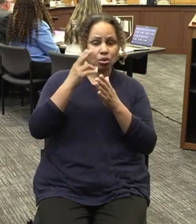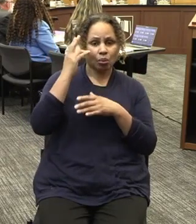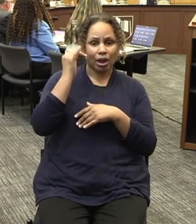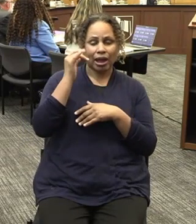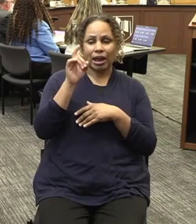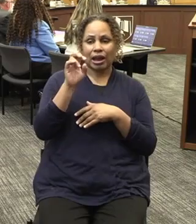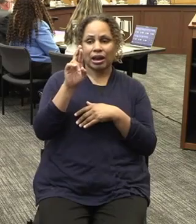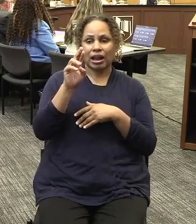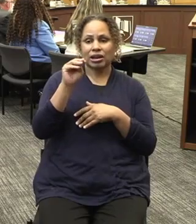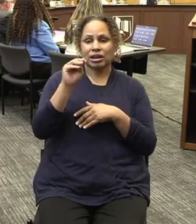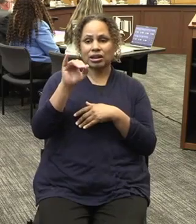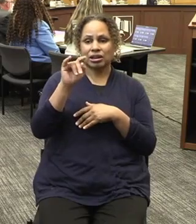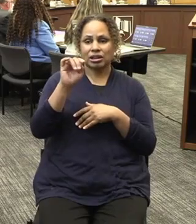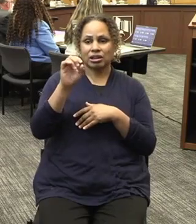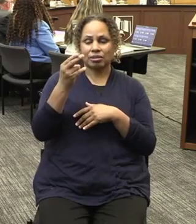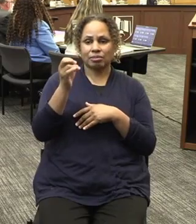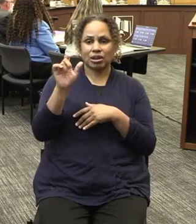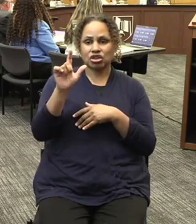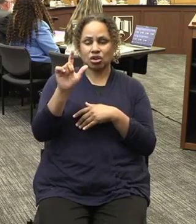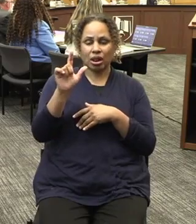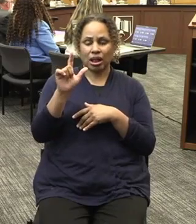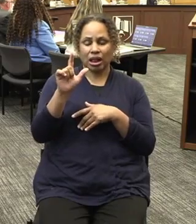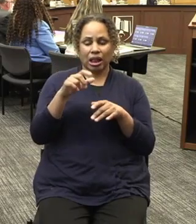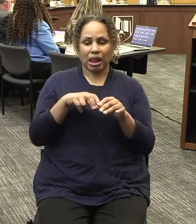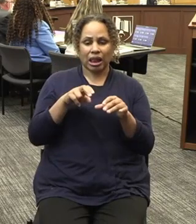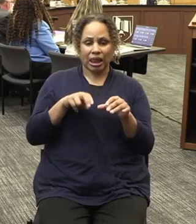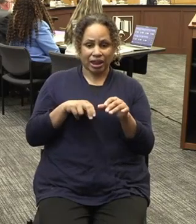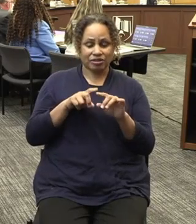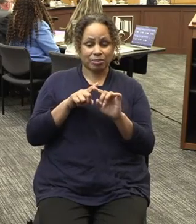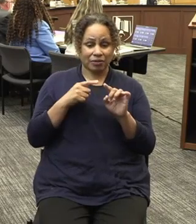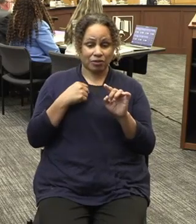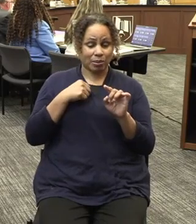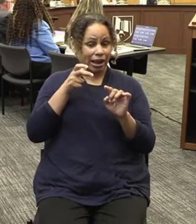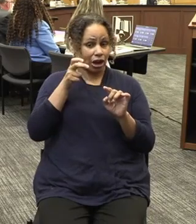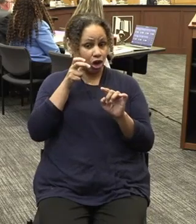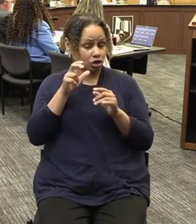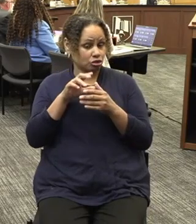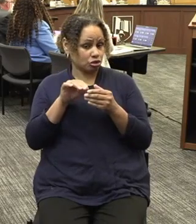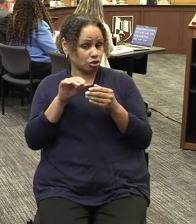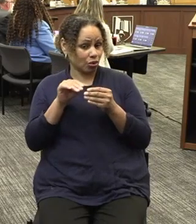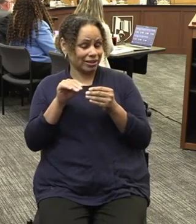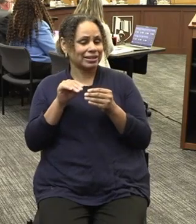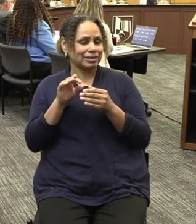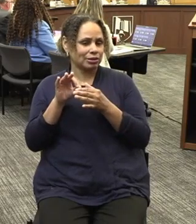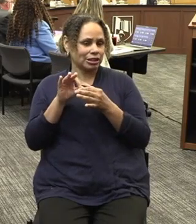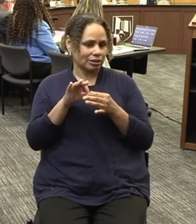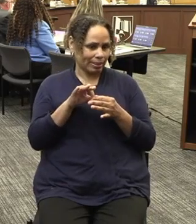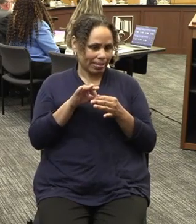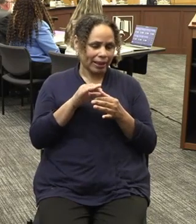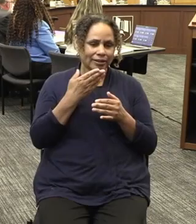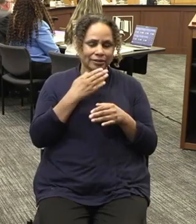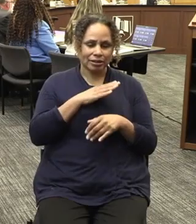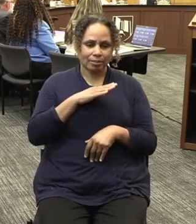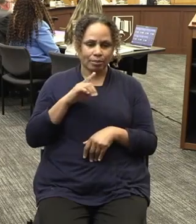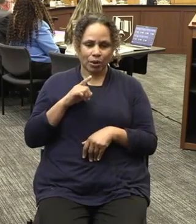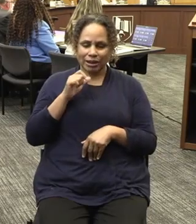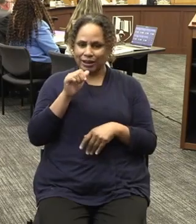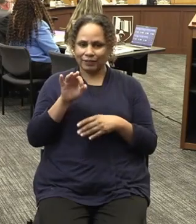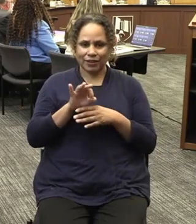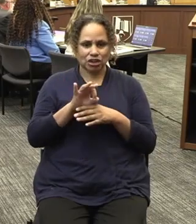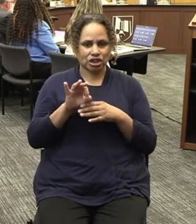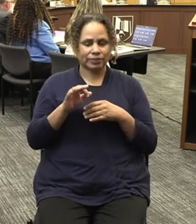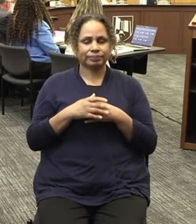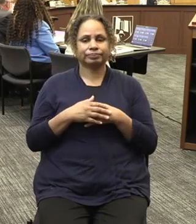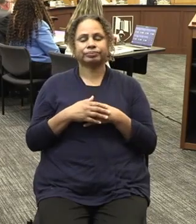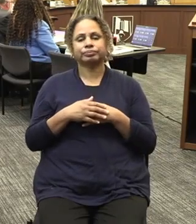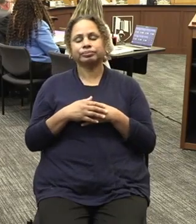I heard, it had a lot to do with board dysfunction. I leave with the appreciation for those who have worked tirelessly on behalf of our students and